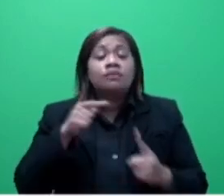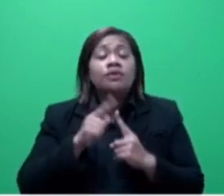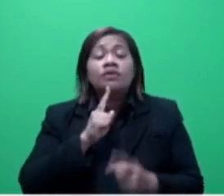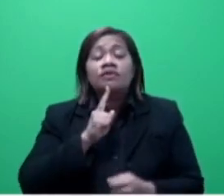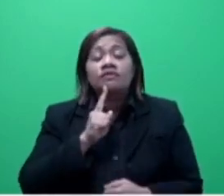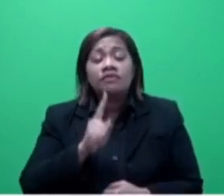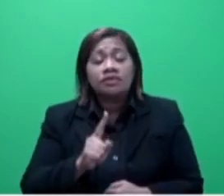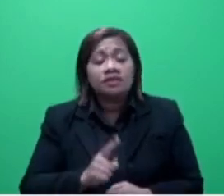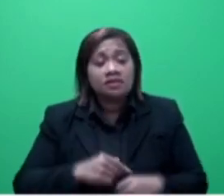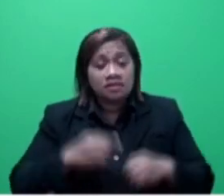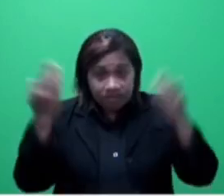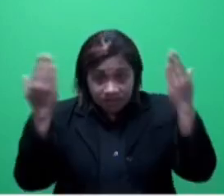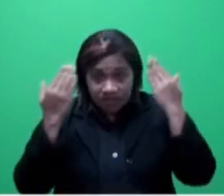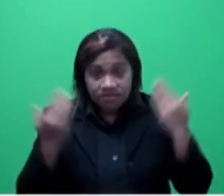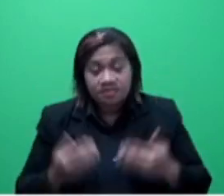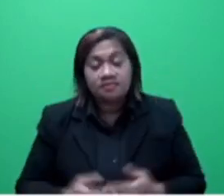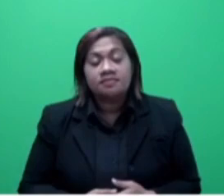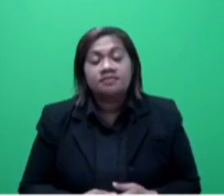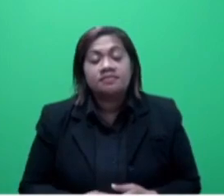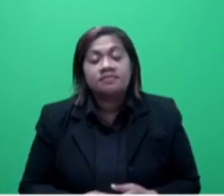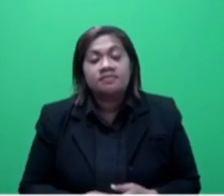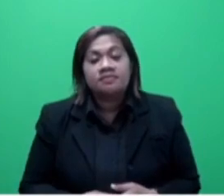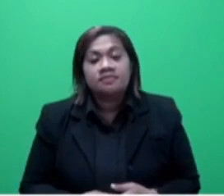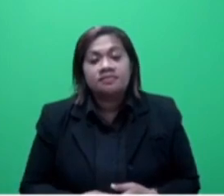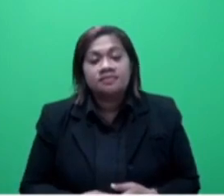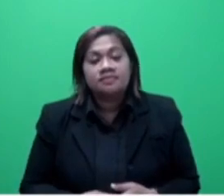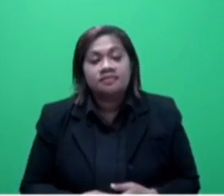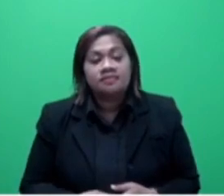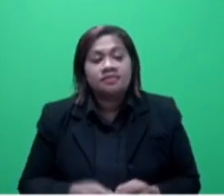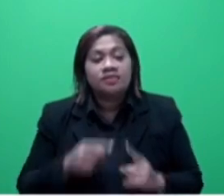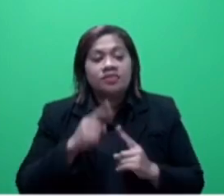Mr. Speaker. There's a point of order.